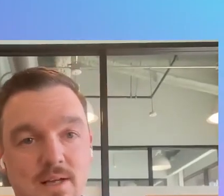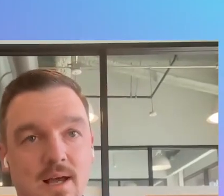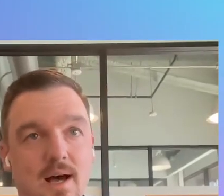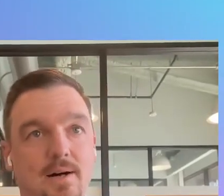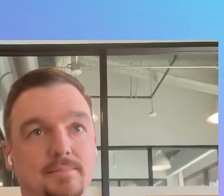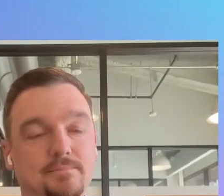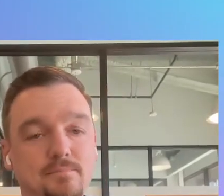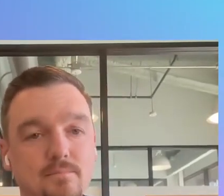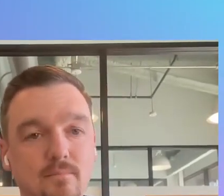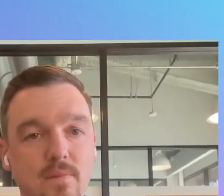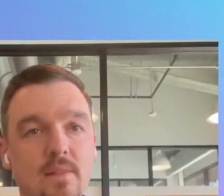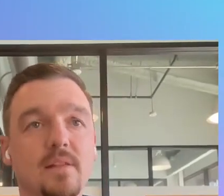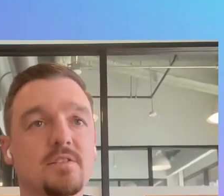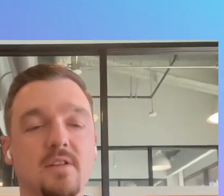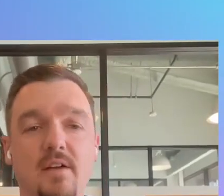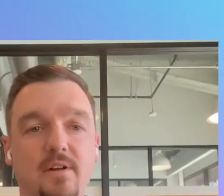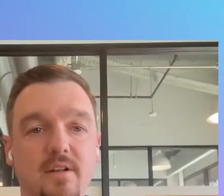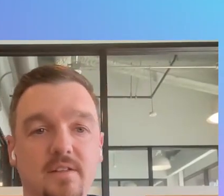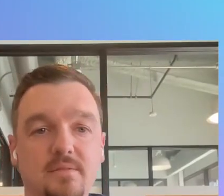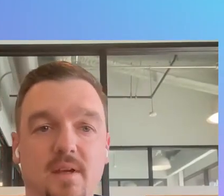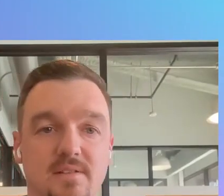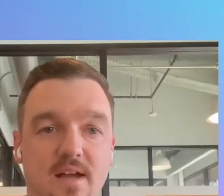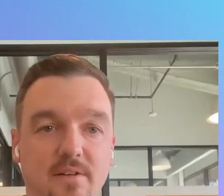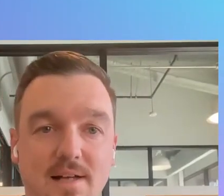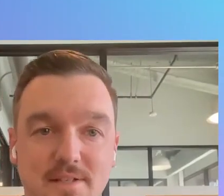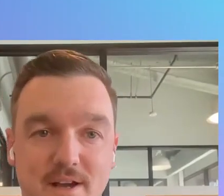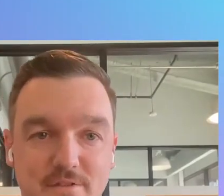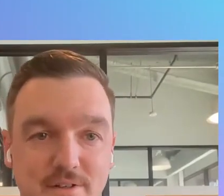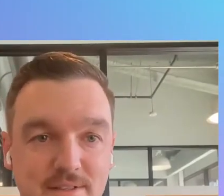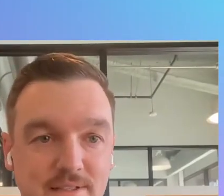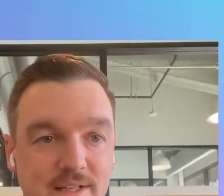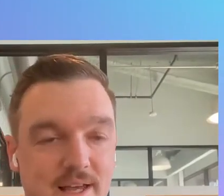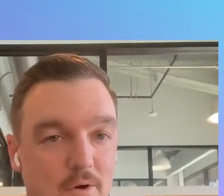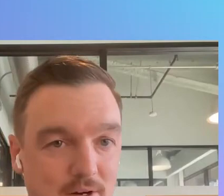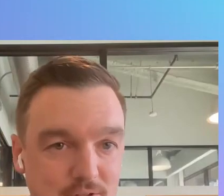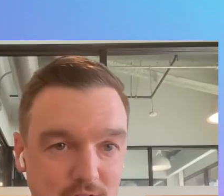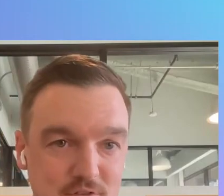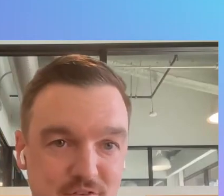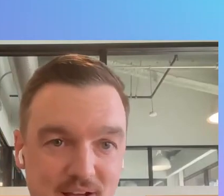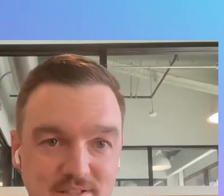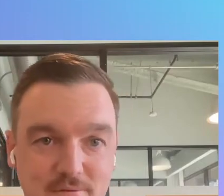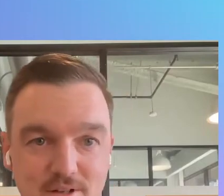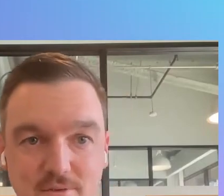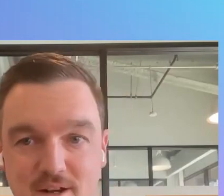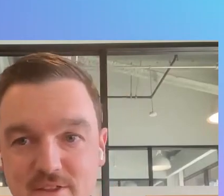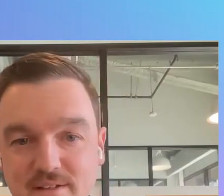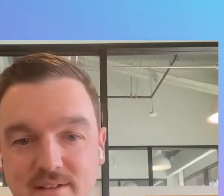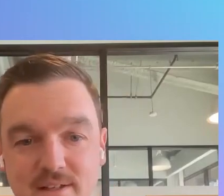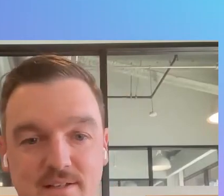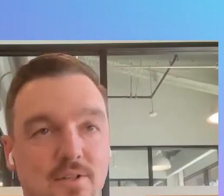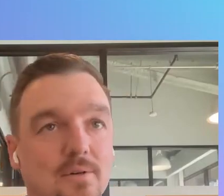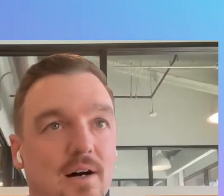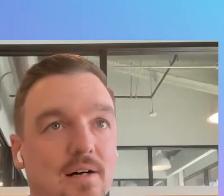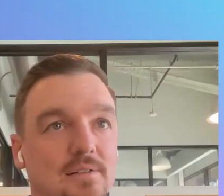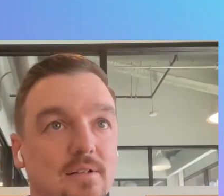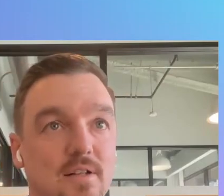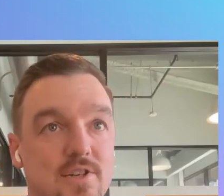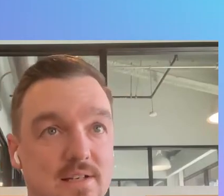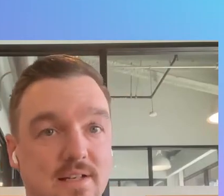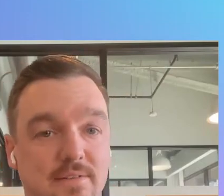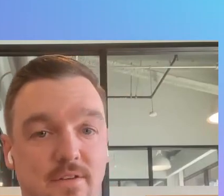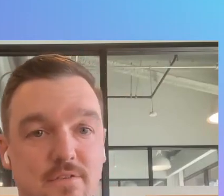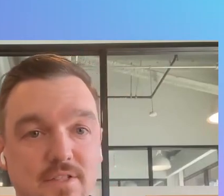possible. Um, let's just dive right into this because I have a lot to cover and I don't want to talk too fast and rush through anything. So,